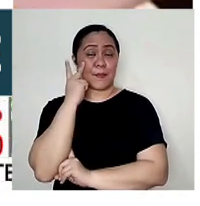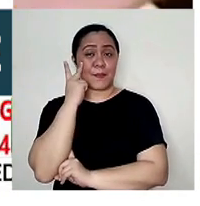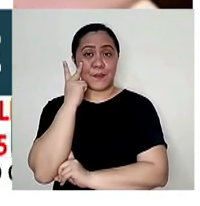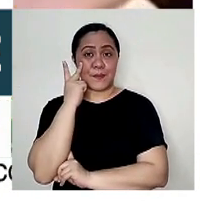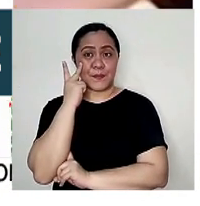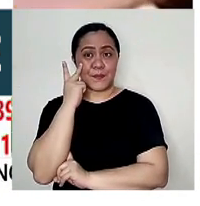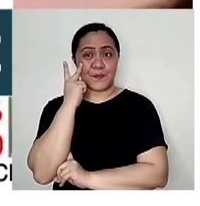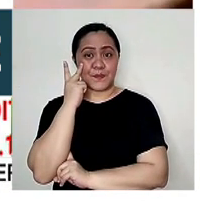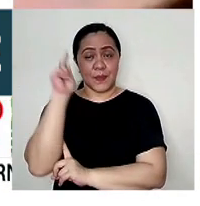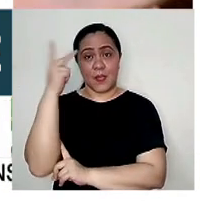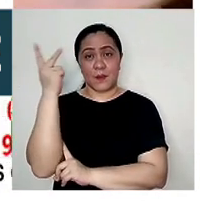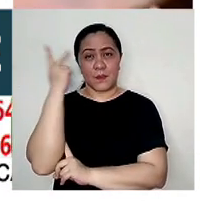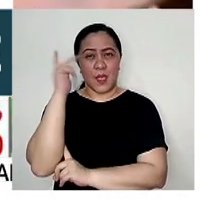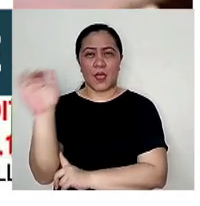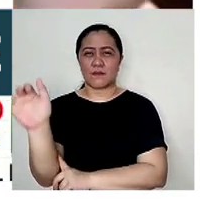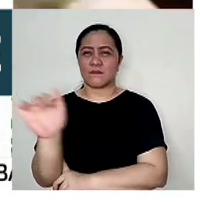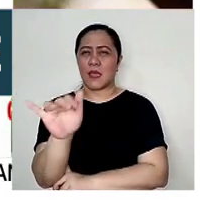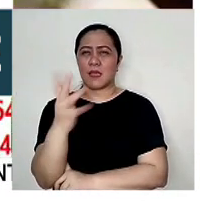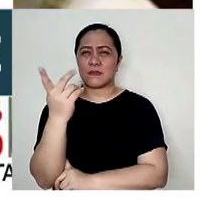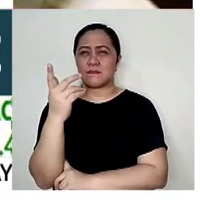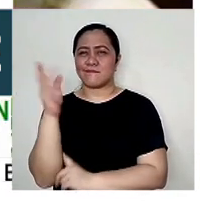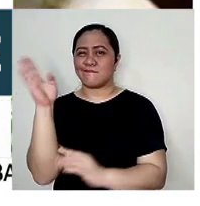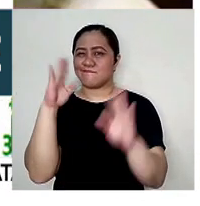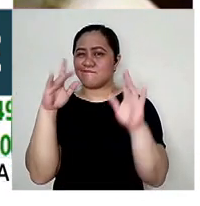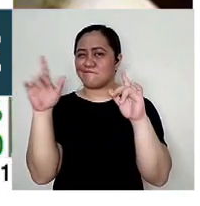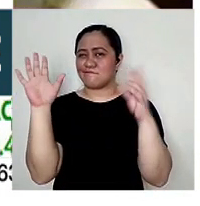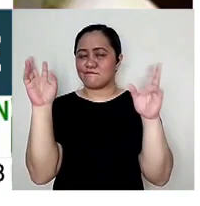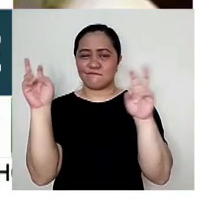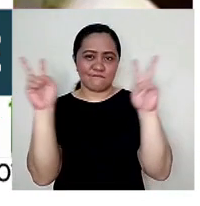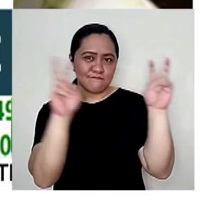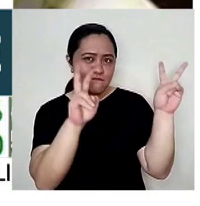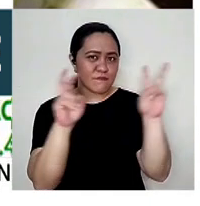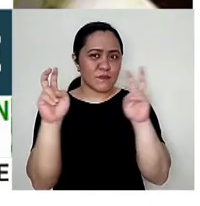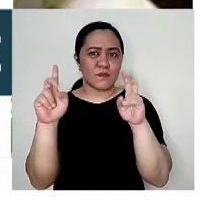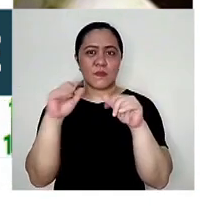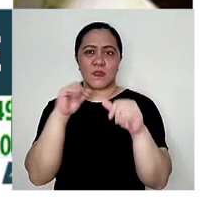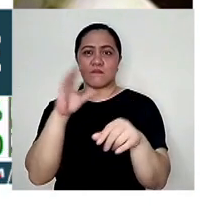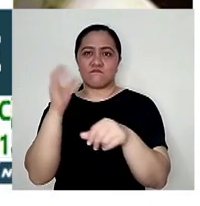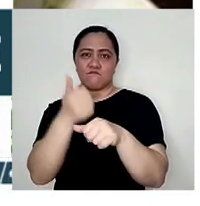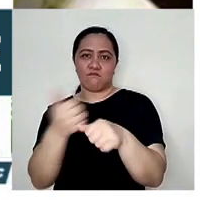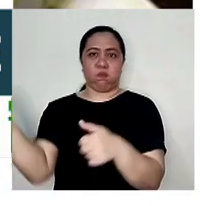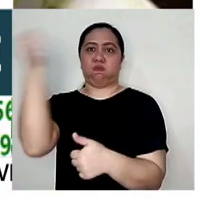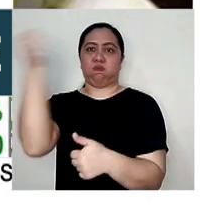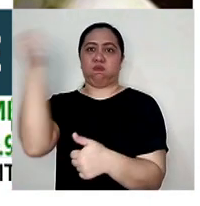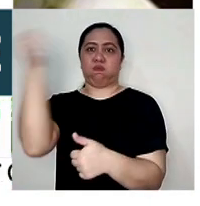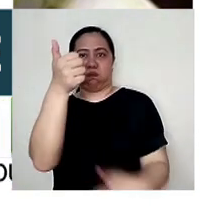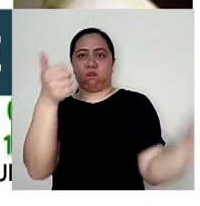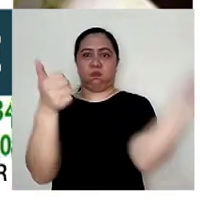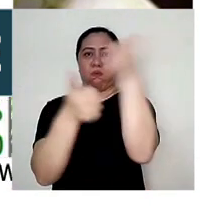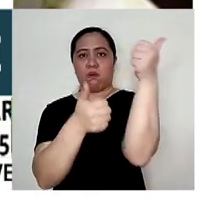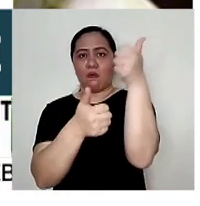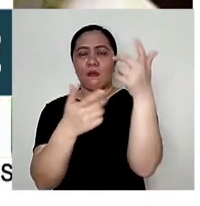some of these controversies that are actually overpowering sometimes, it is not good for the